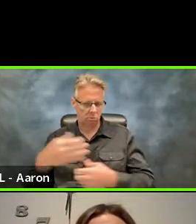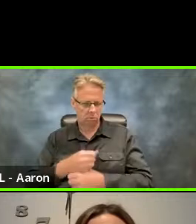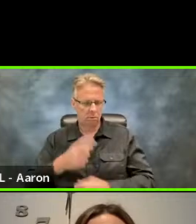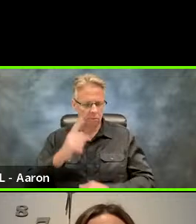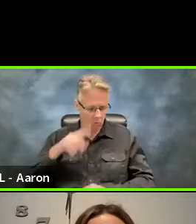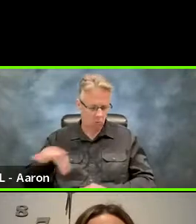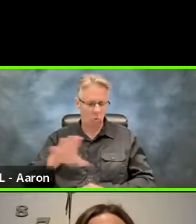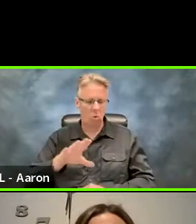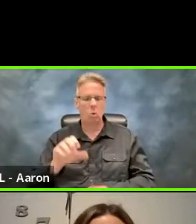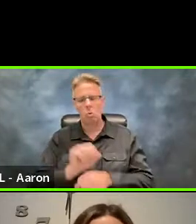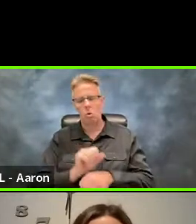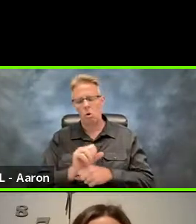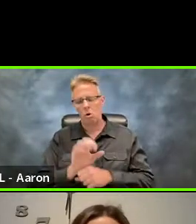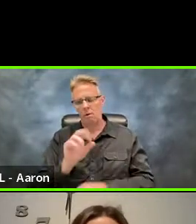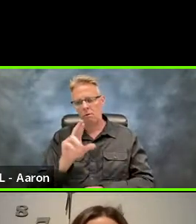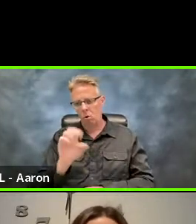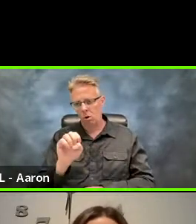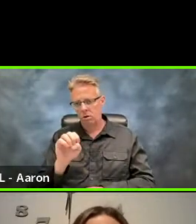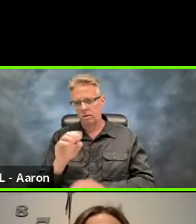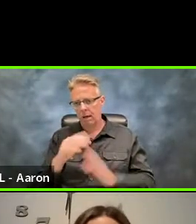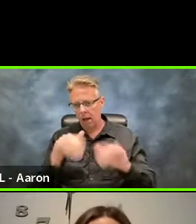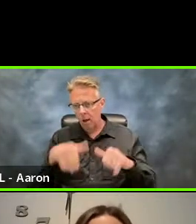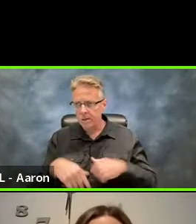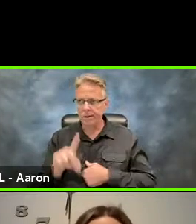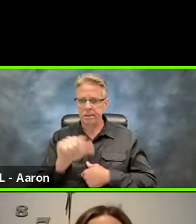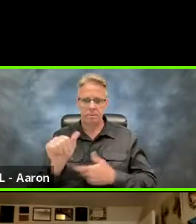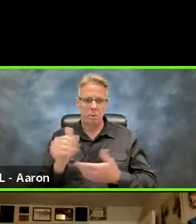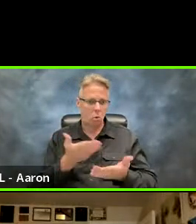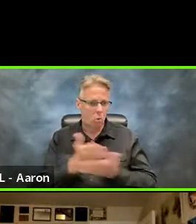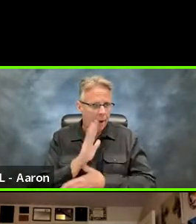workforce, housing, disability rights,